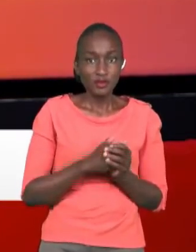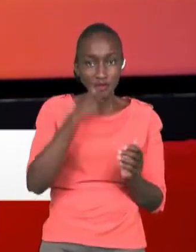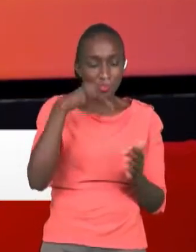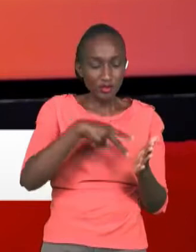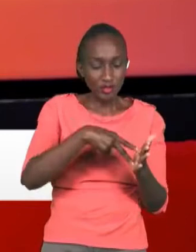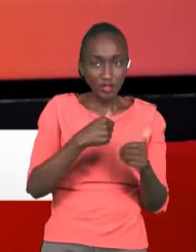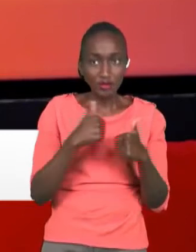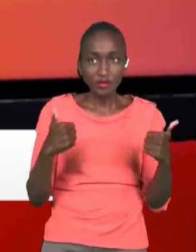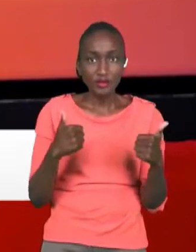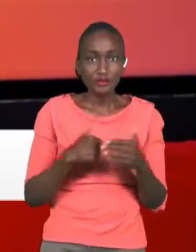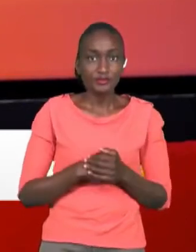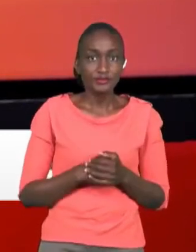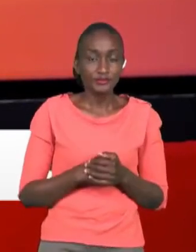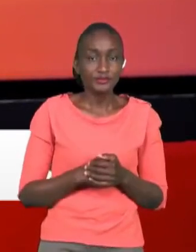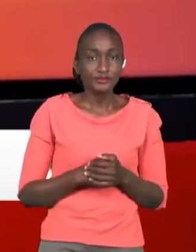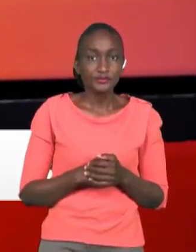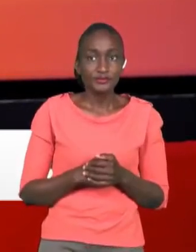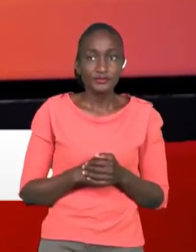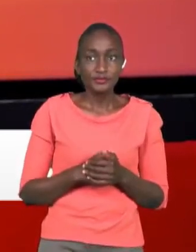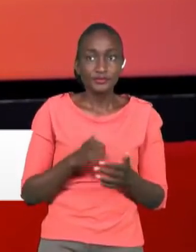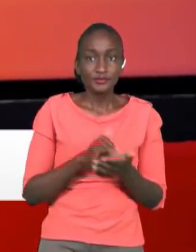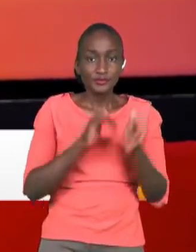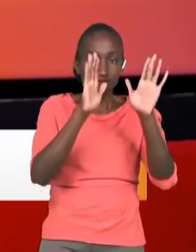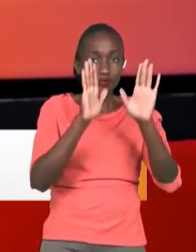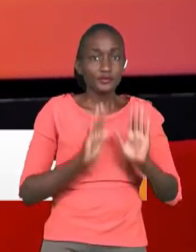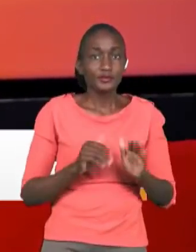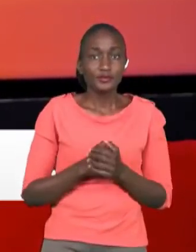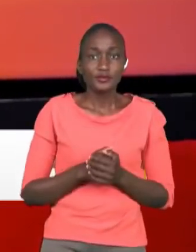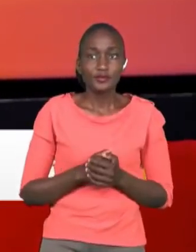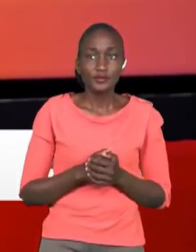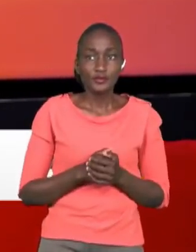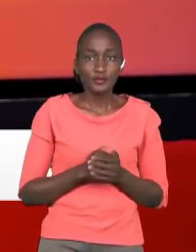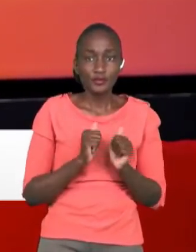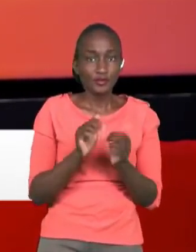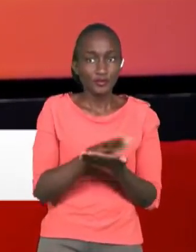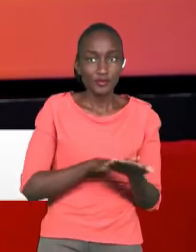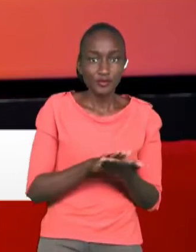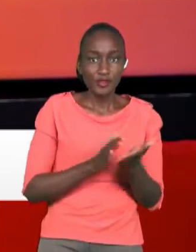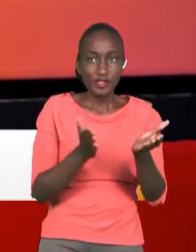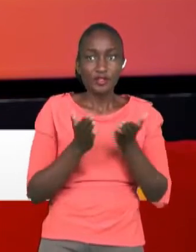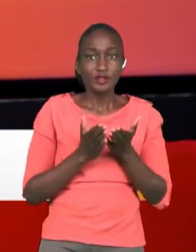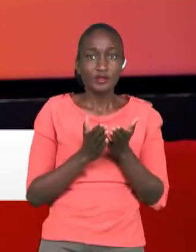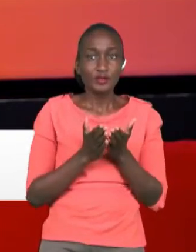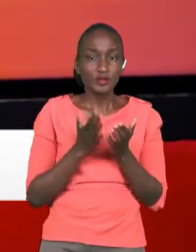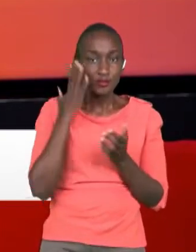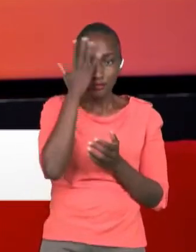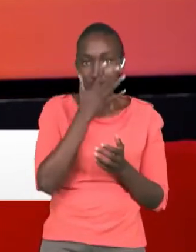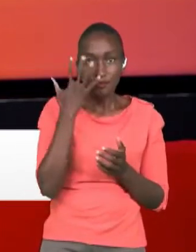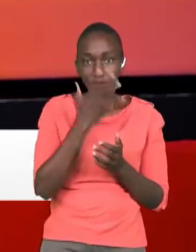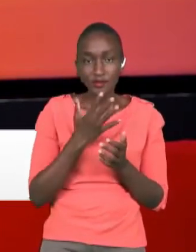you where you're coming from, you know. So that is important. And it's very basic. You need your towel, a little small